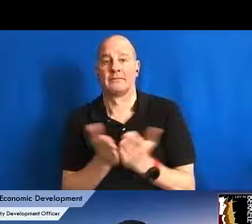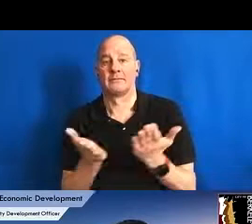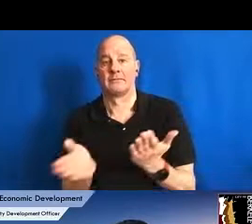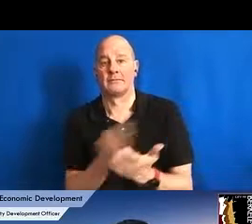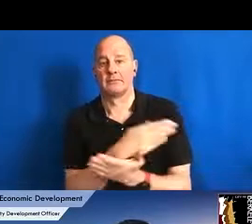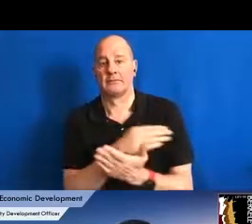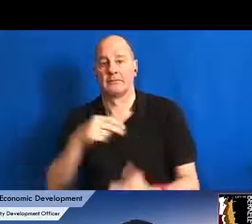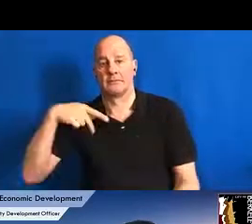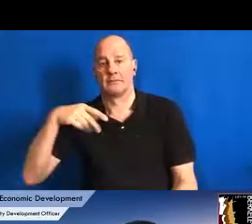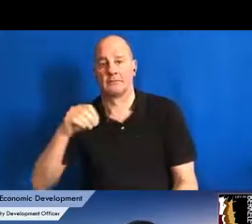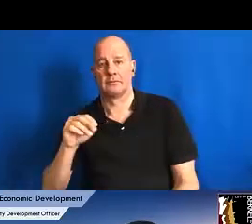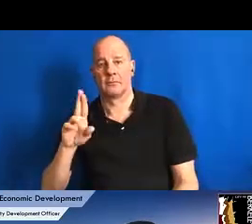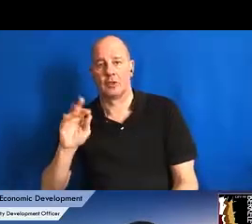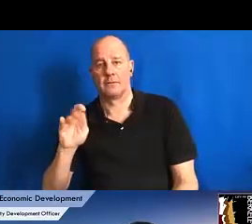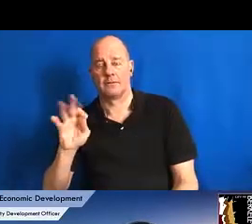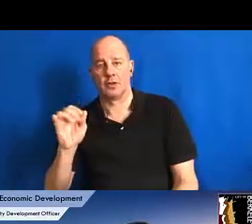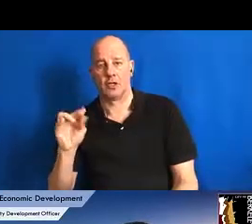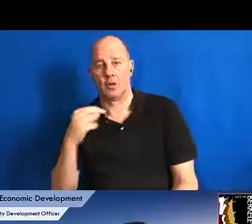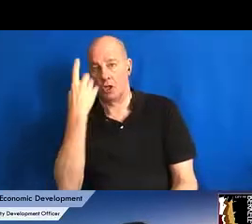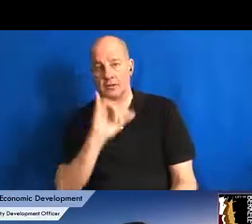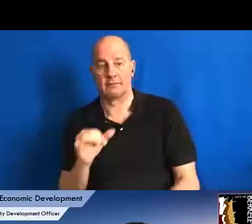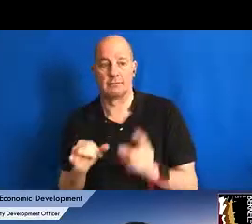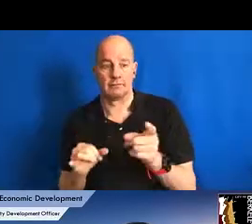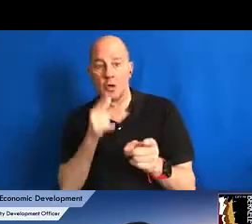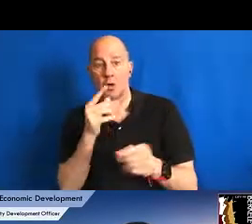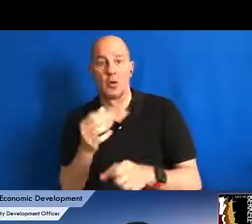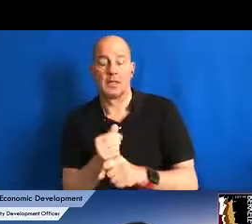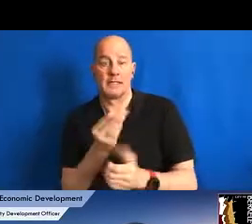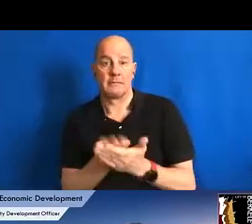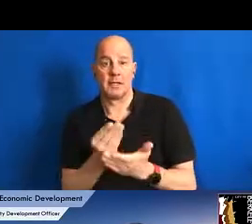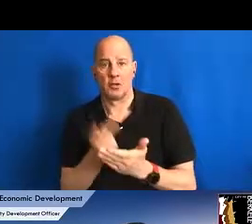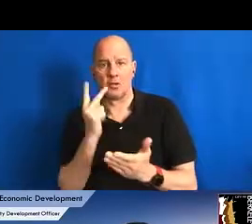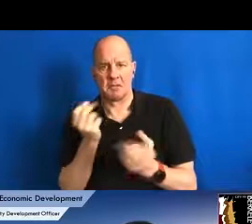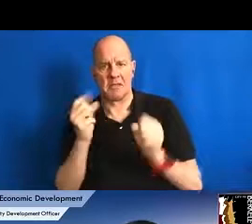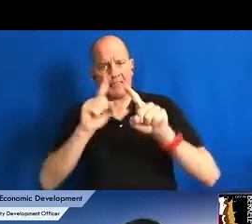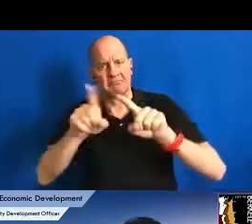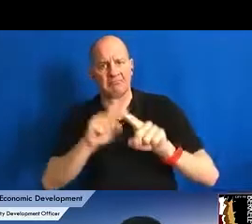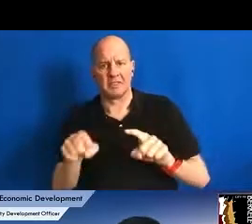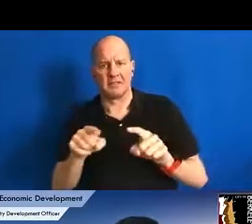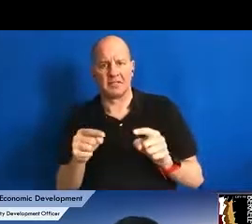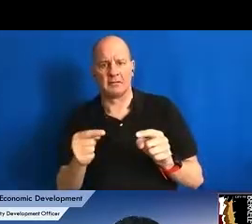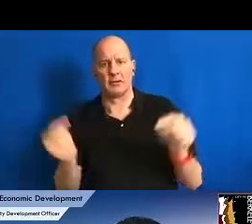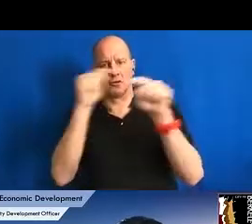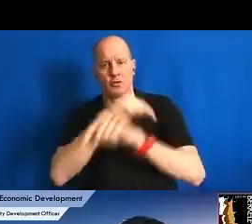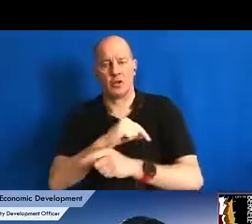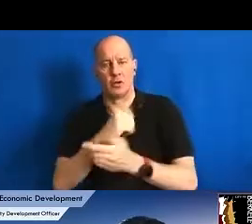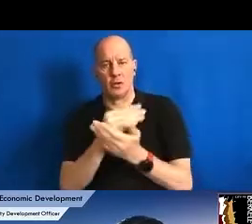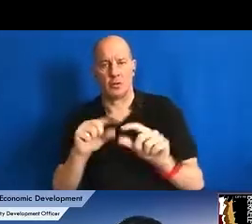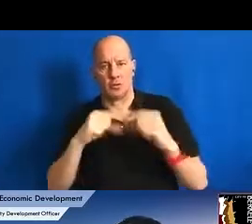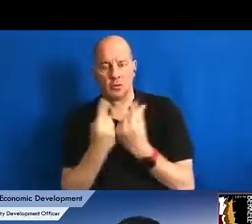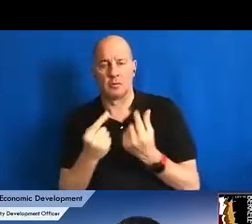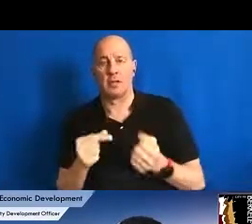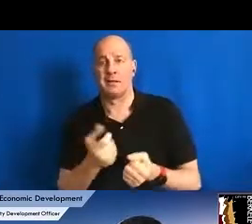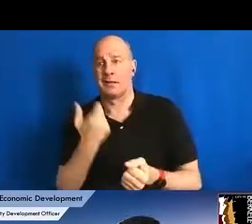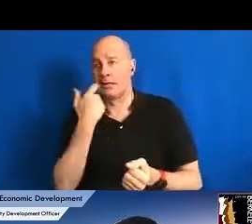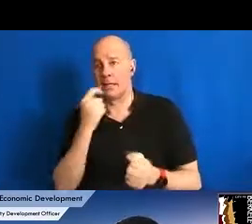is a snapshot of who's received funding right now. It's a good cross section across the board. But our last cooperative to receive funding